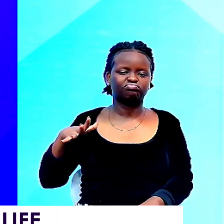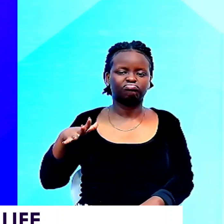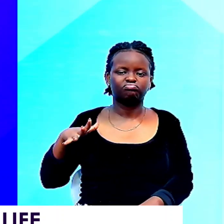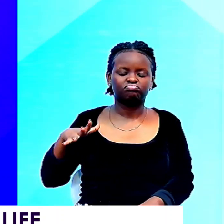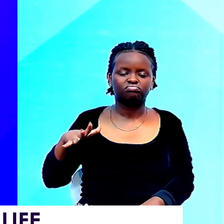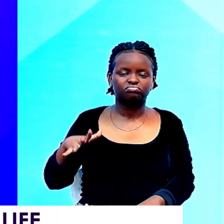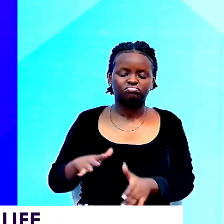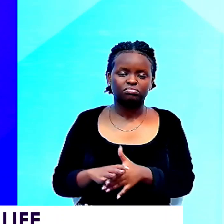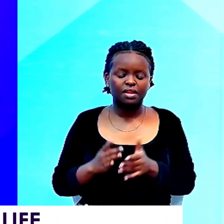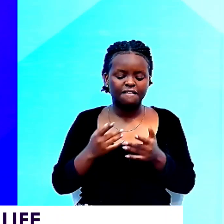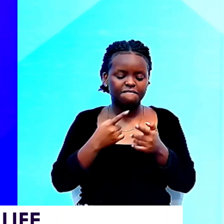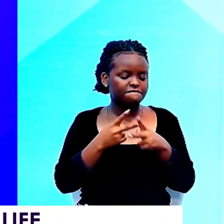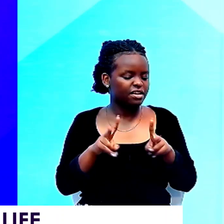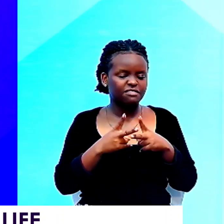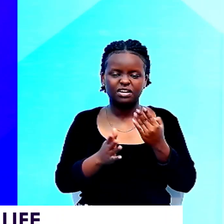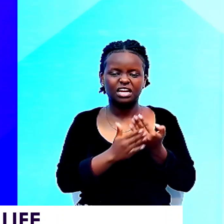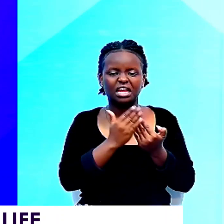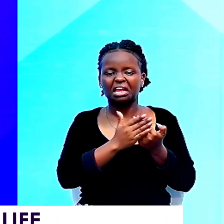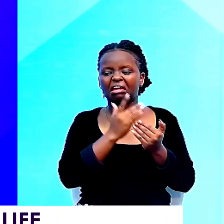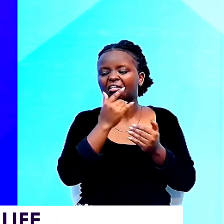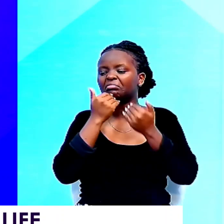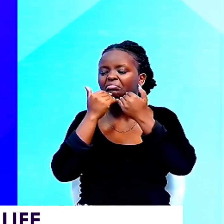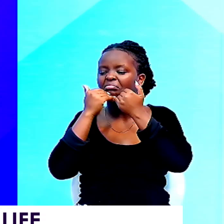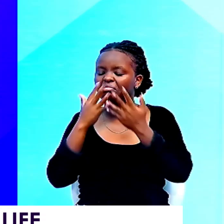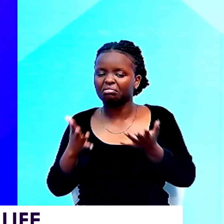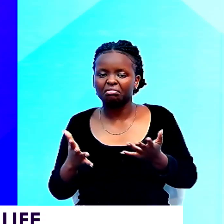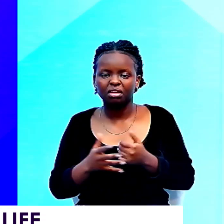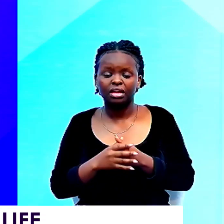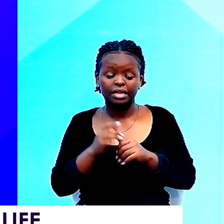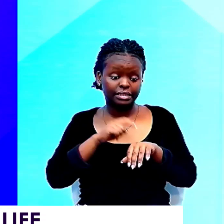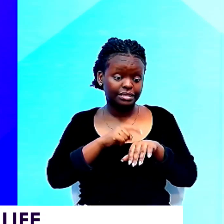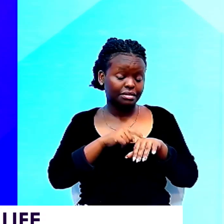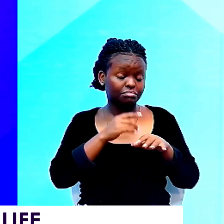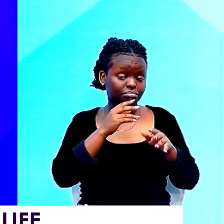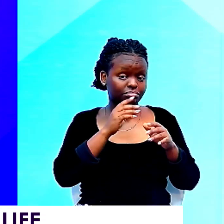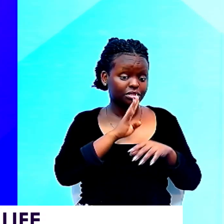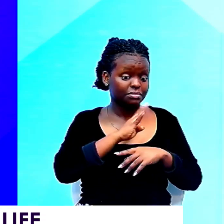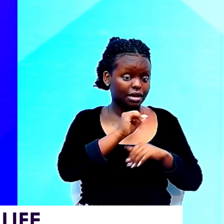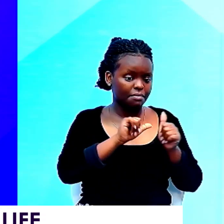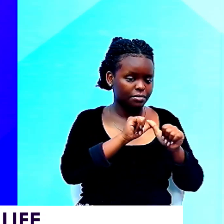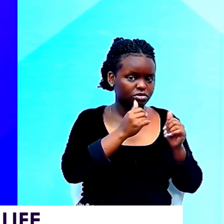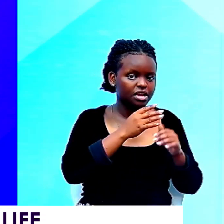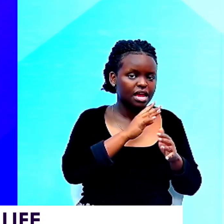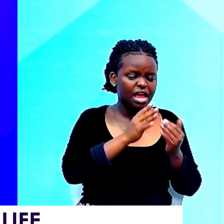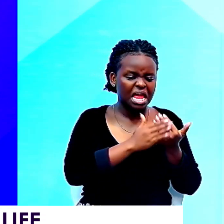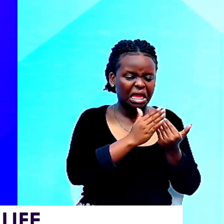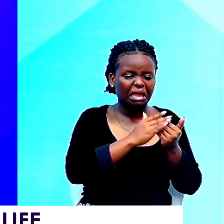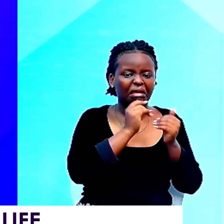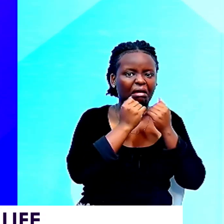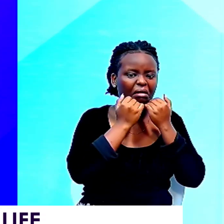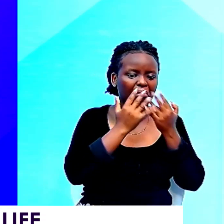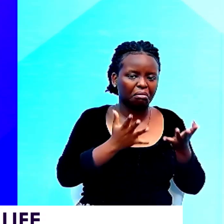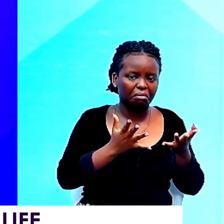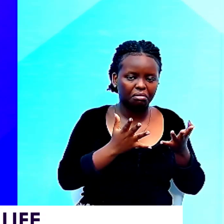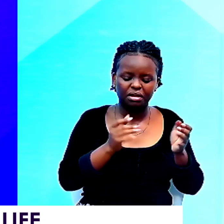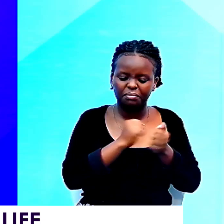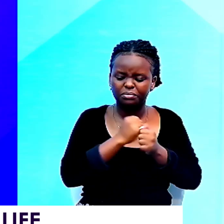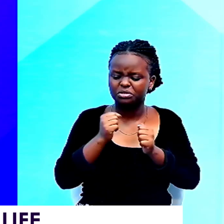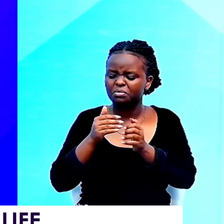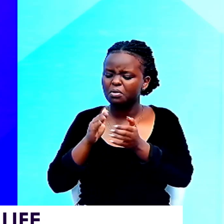very careless. And you see, when I talk of carelessness, I mean you cannot be a